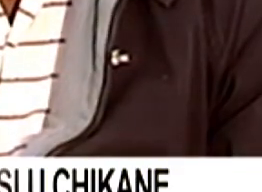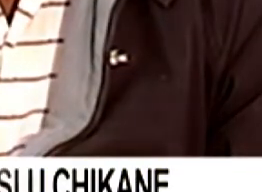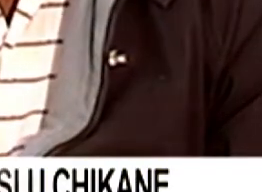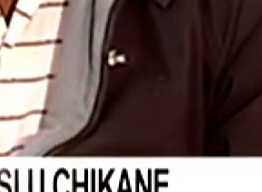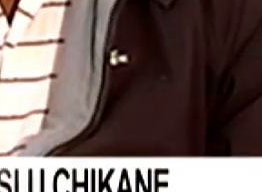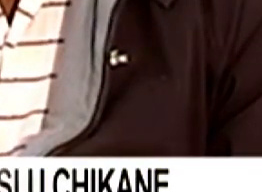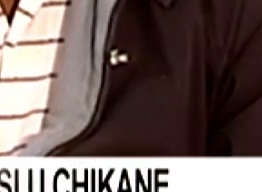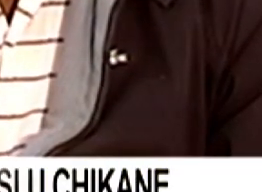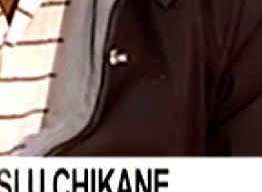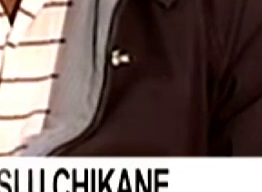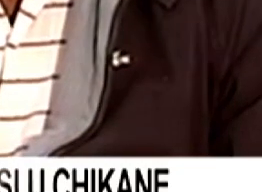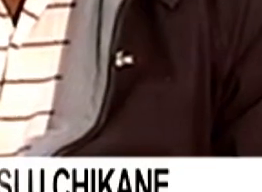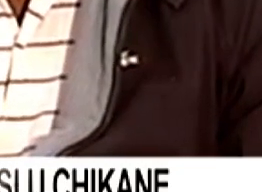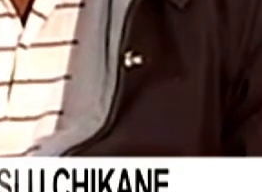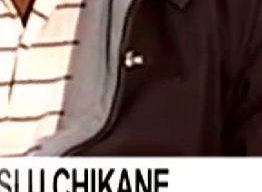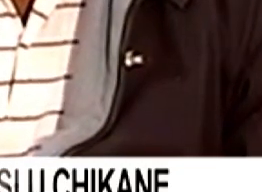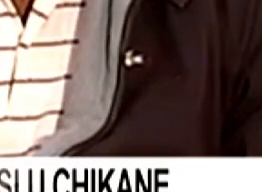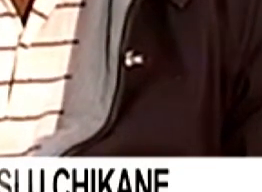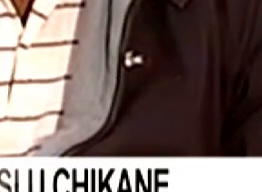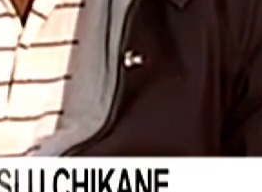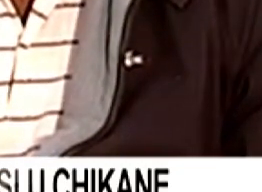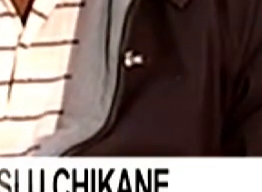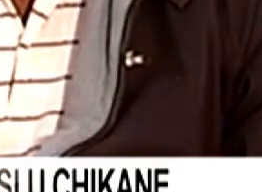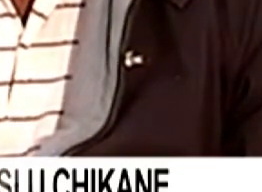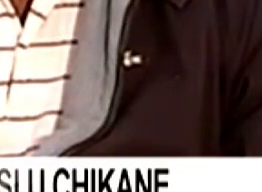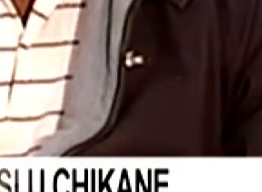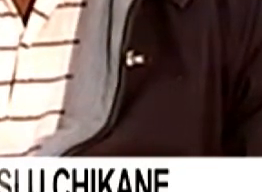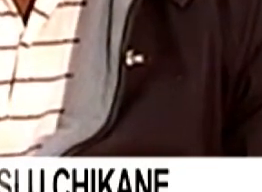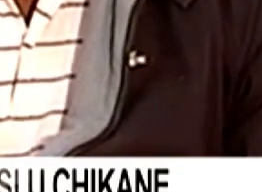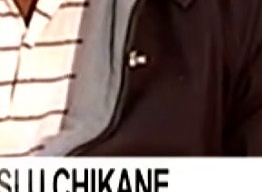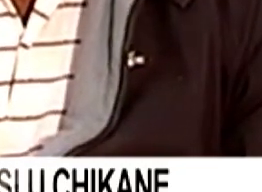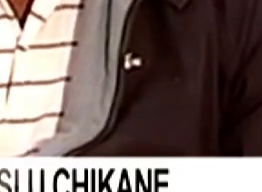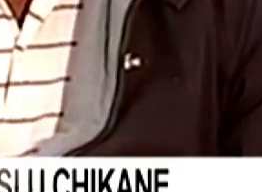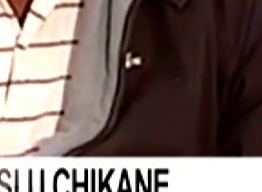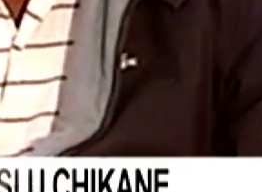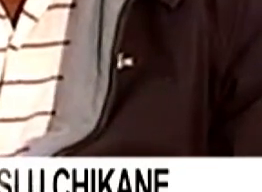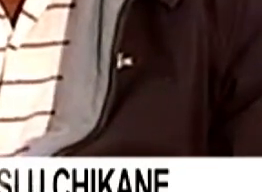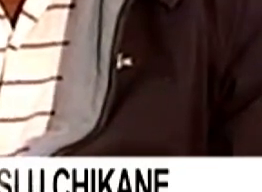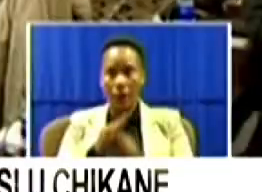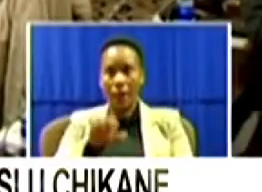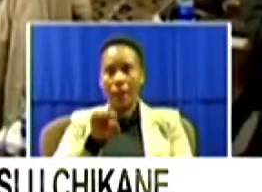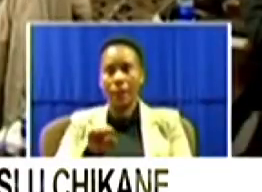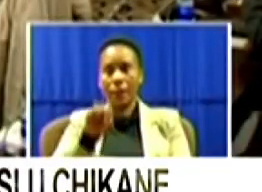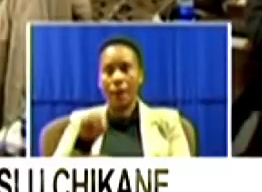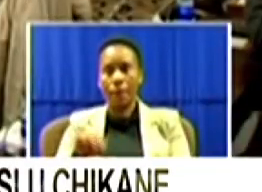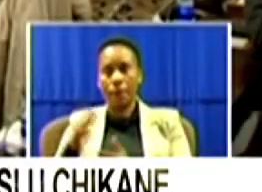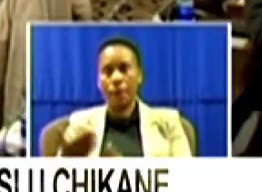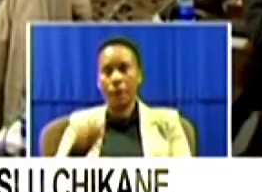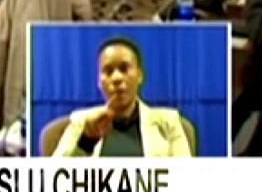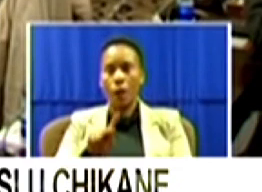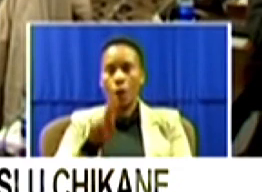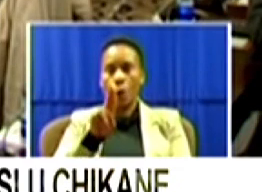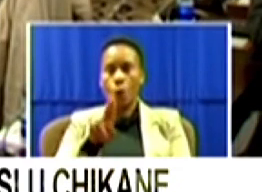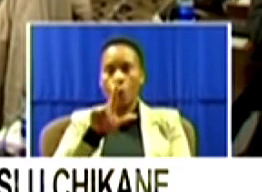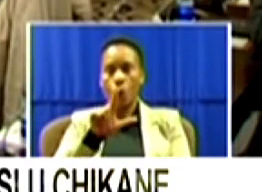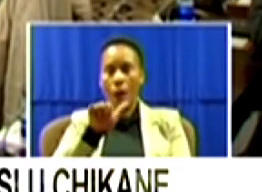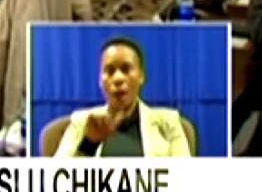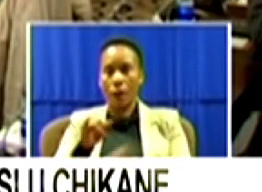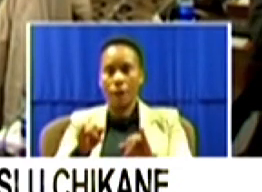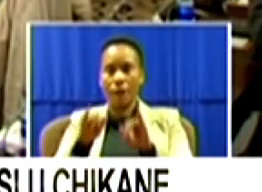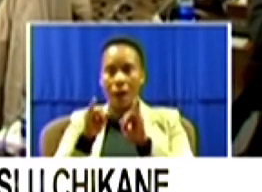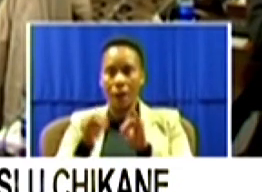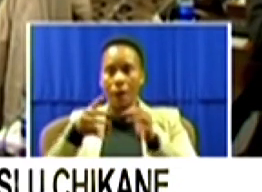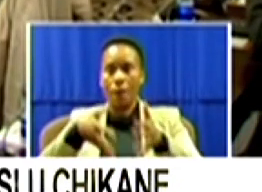Ukuze uChikane engamele lesi sikhundla kumele athole isibalo esithile samavoti amalungu ephalamende, nokuyinto ke